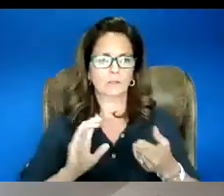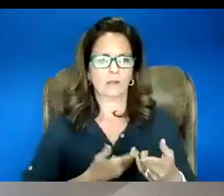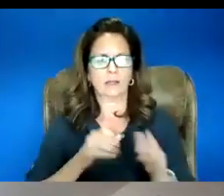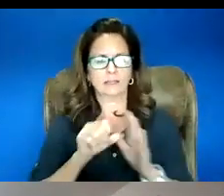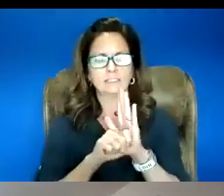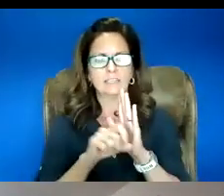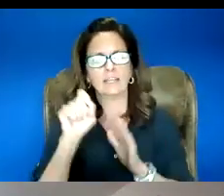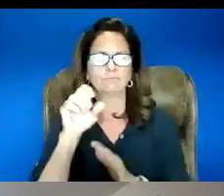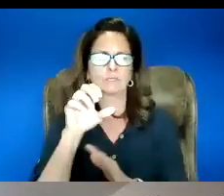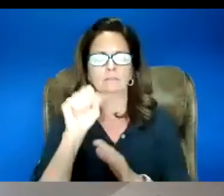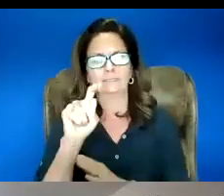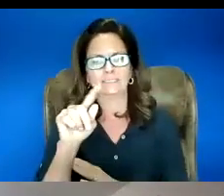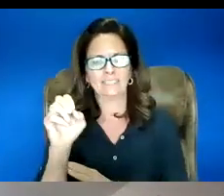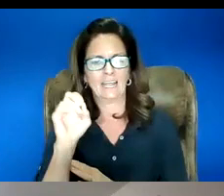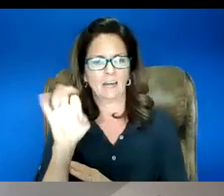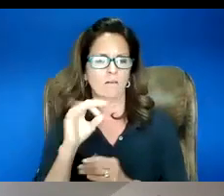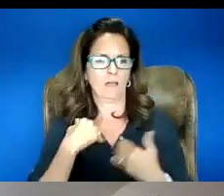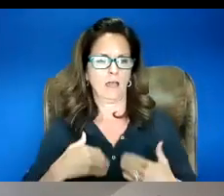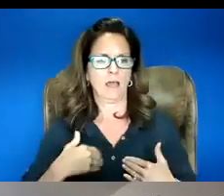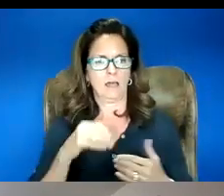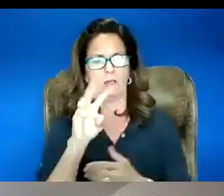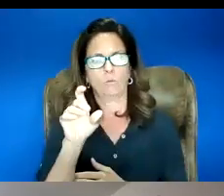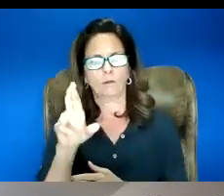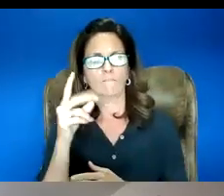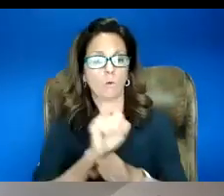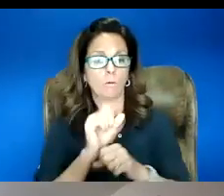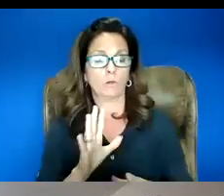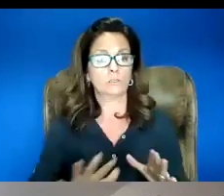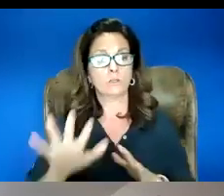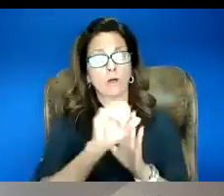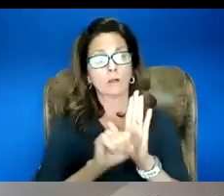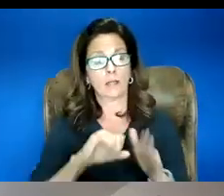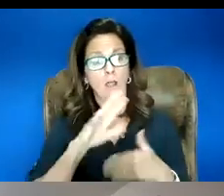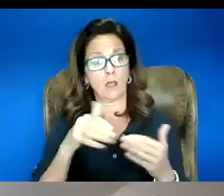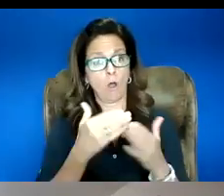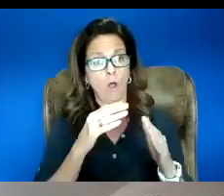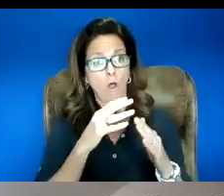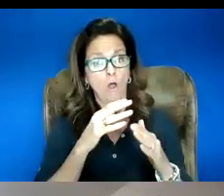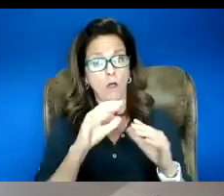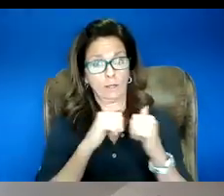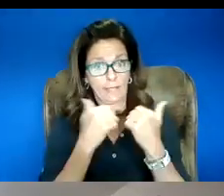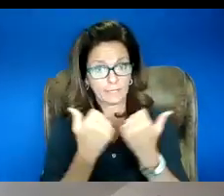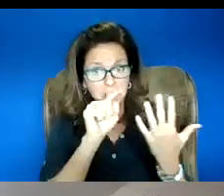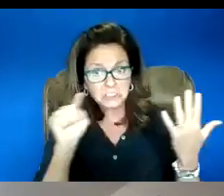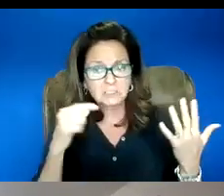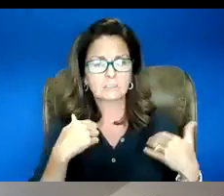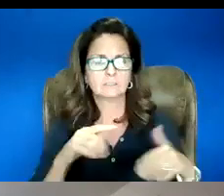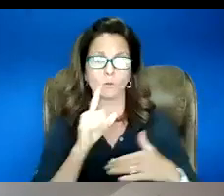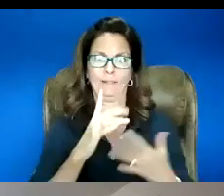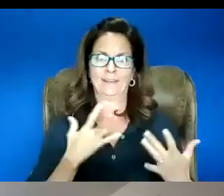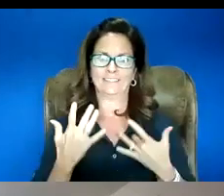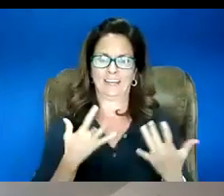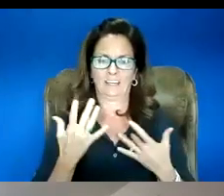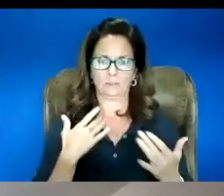Health webinar for our employees at the state and all agencies. Exciting